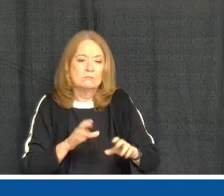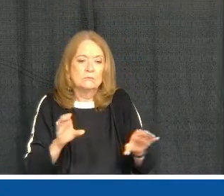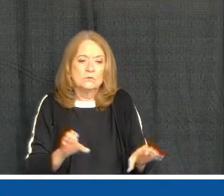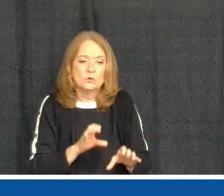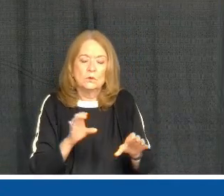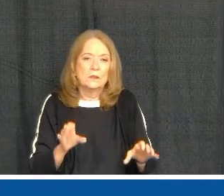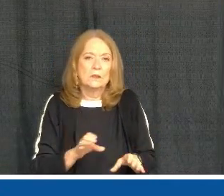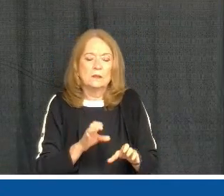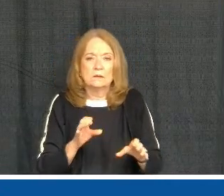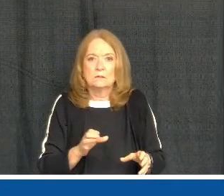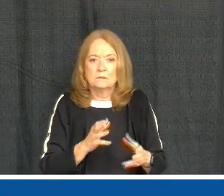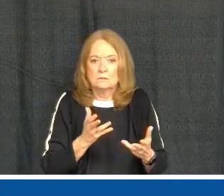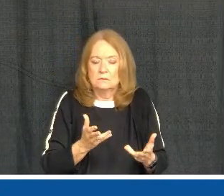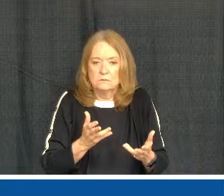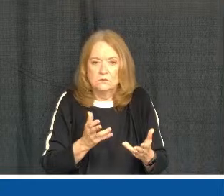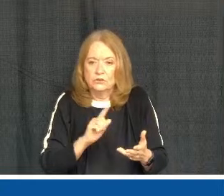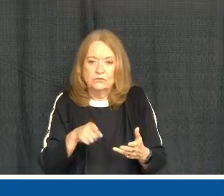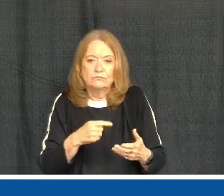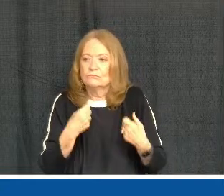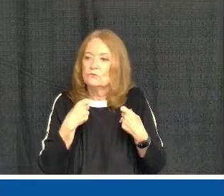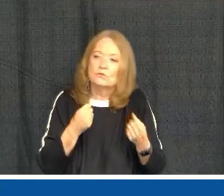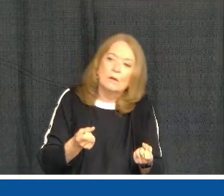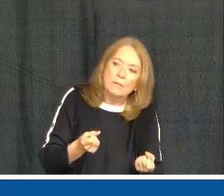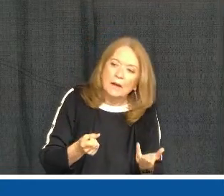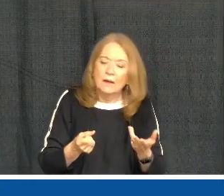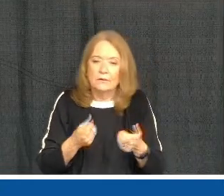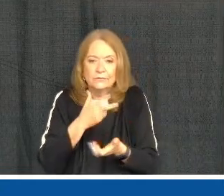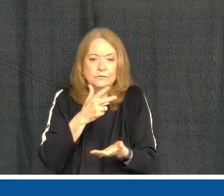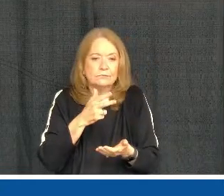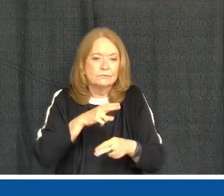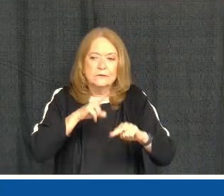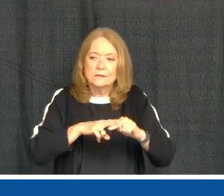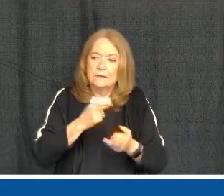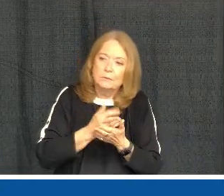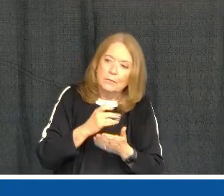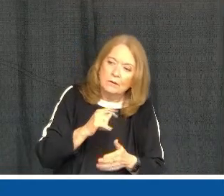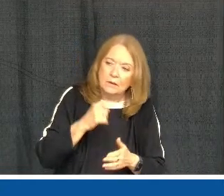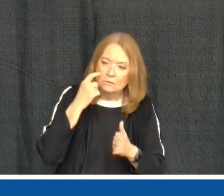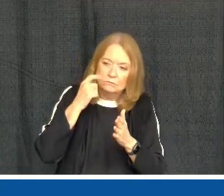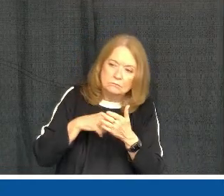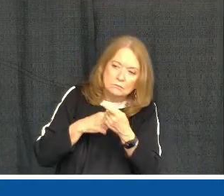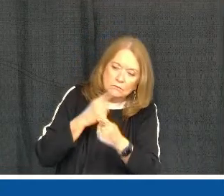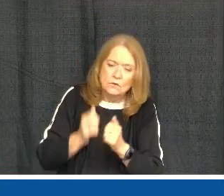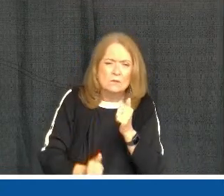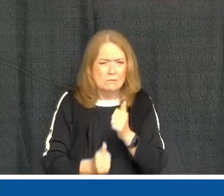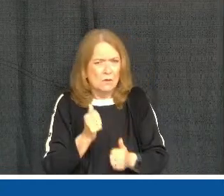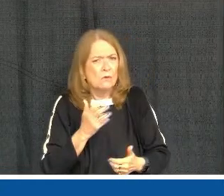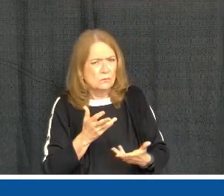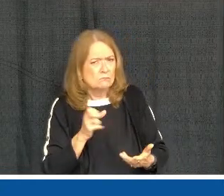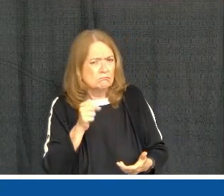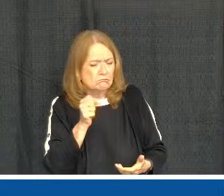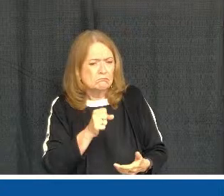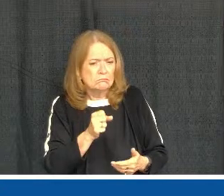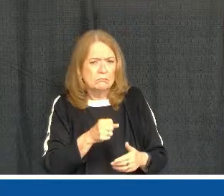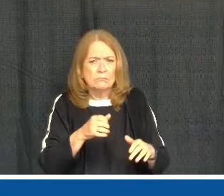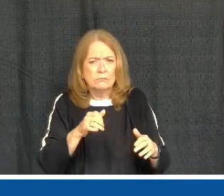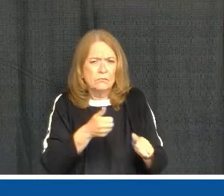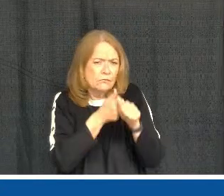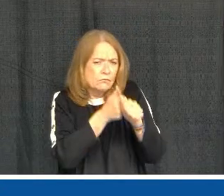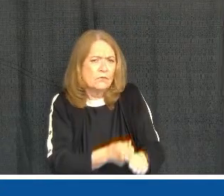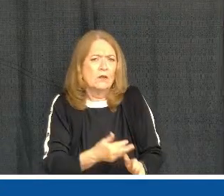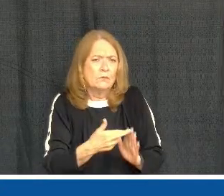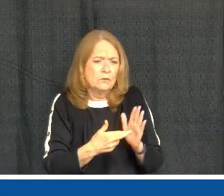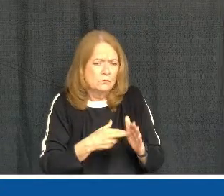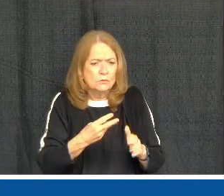a cursory just drive-by or sitting in the parking lot, you can tell that for the most part, they're playing by the rules,